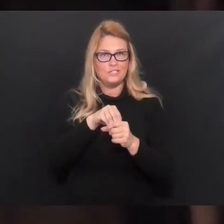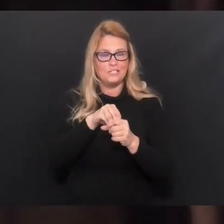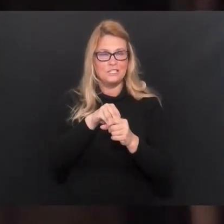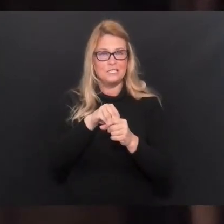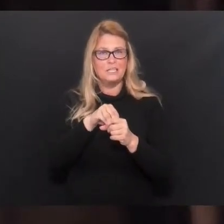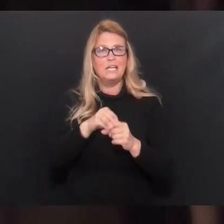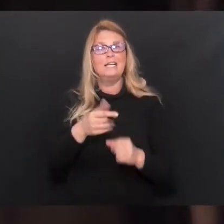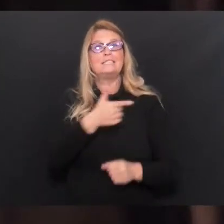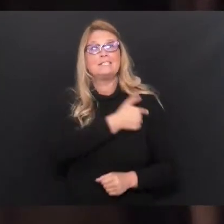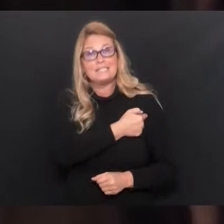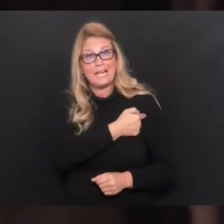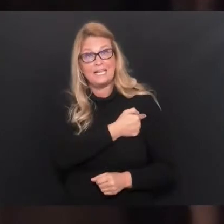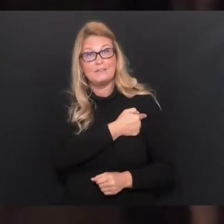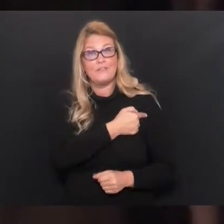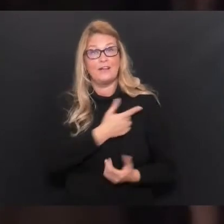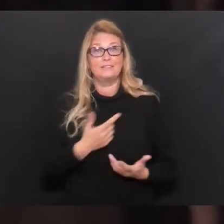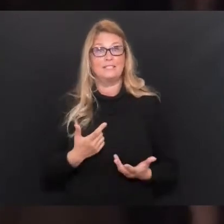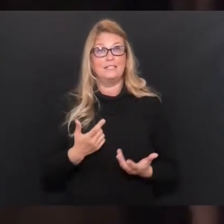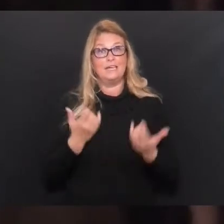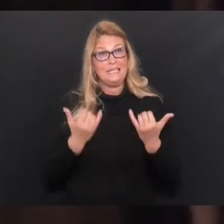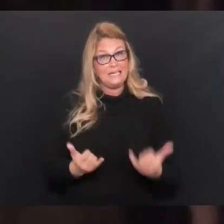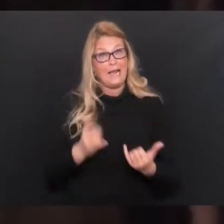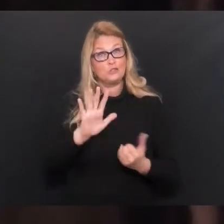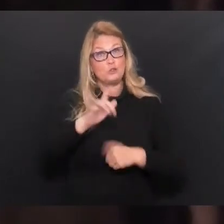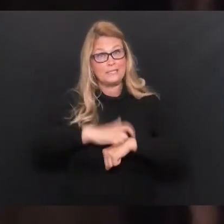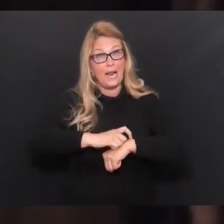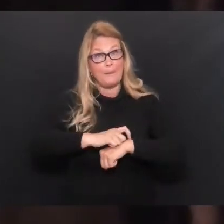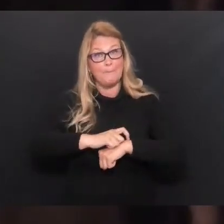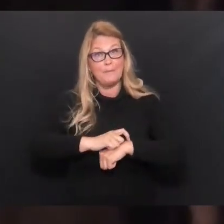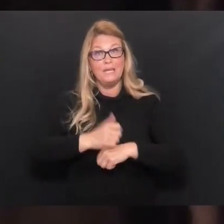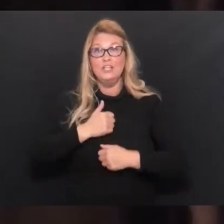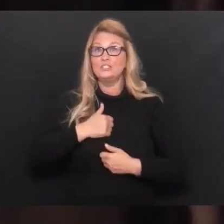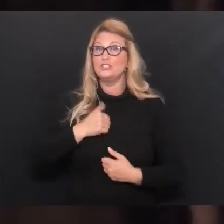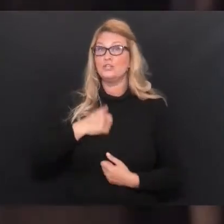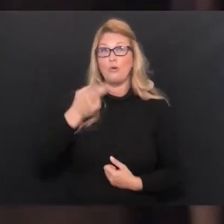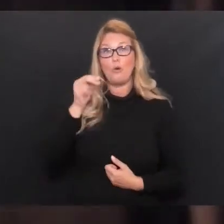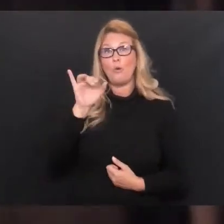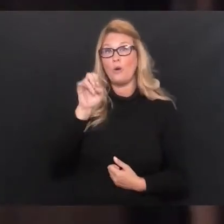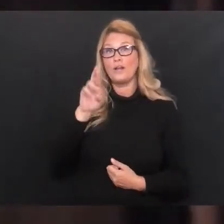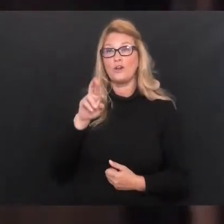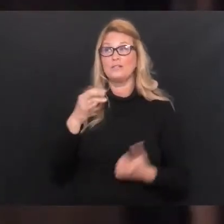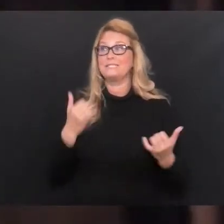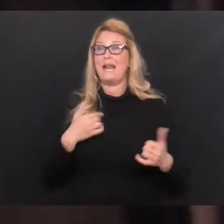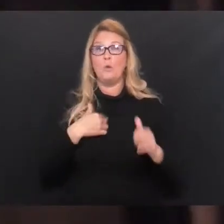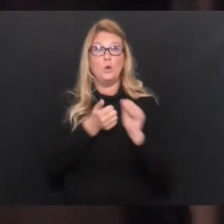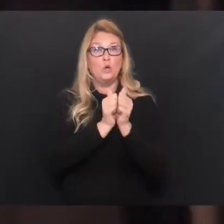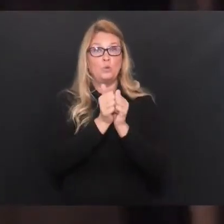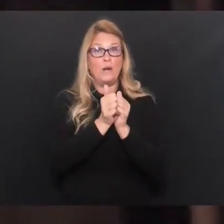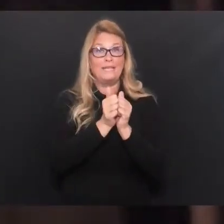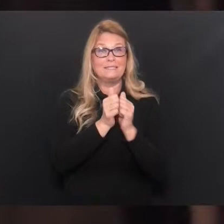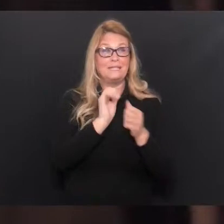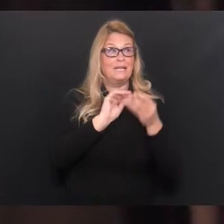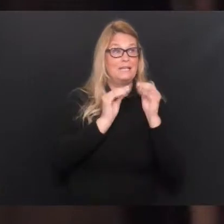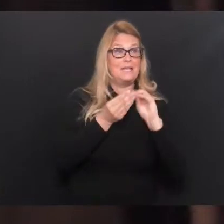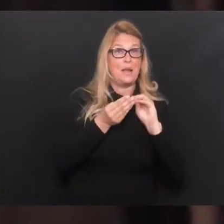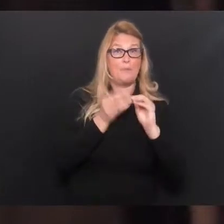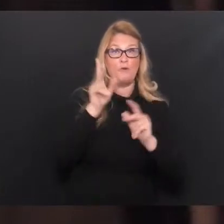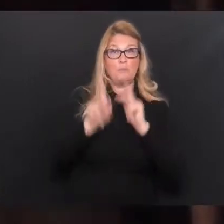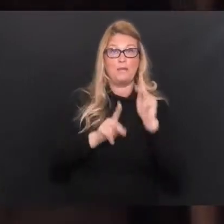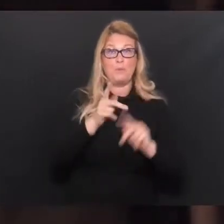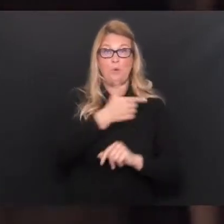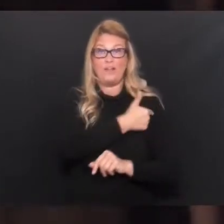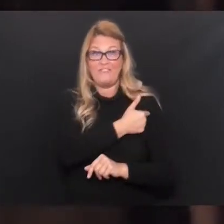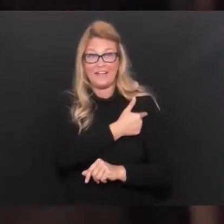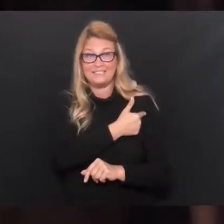to be vaccinated, because now is the time. General Hoyer said that today. We're in a race between the number of West Virginians we